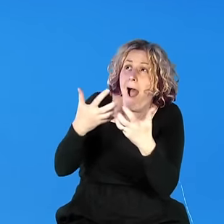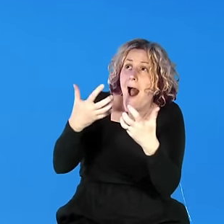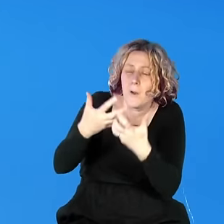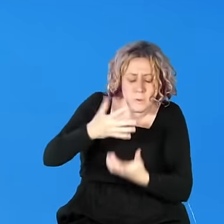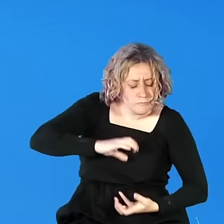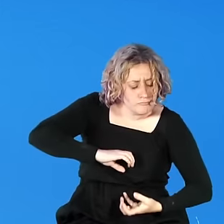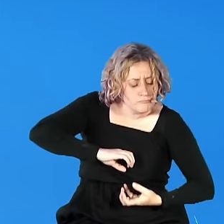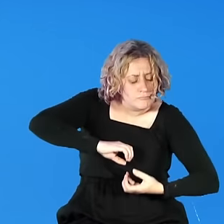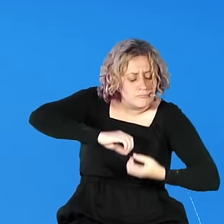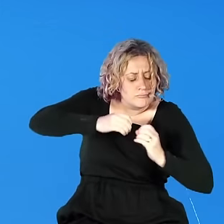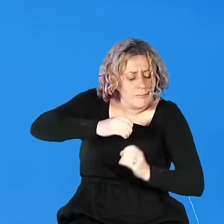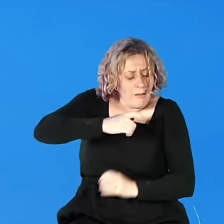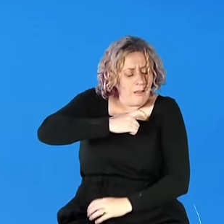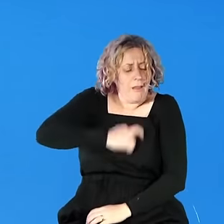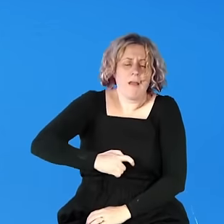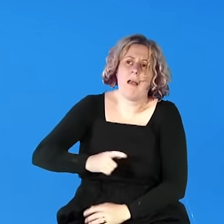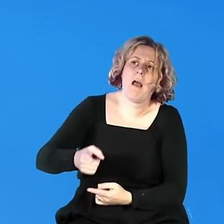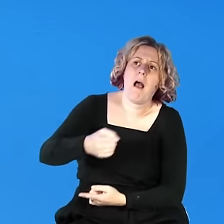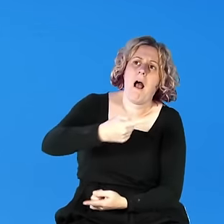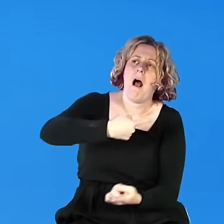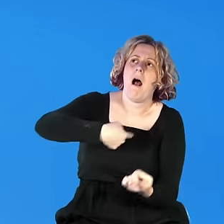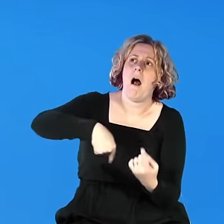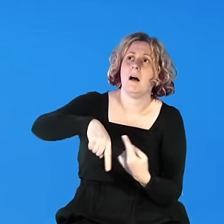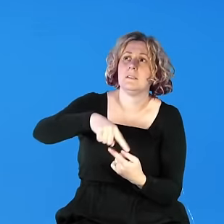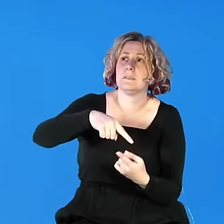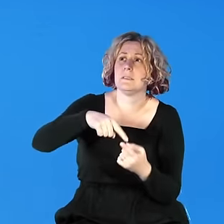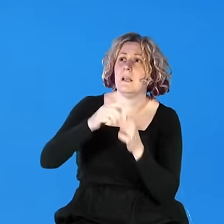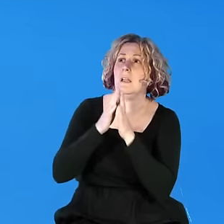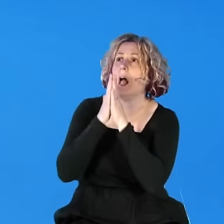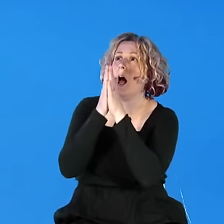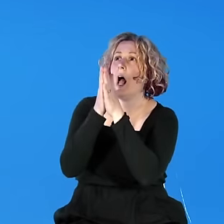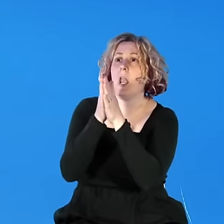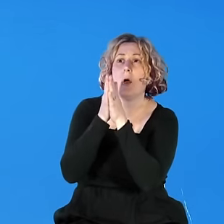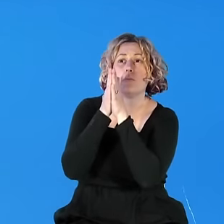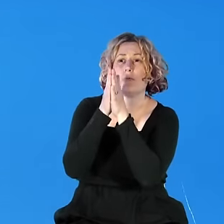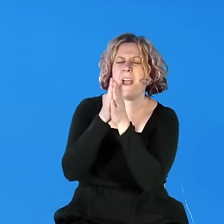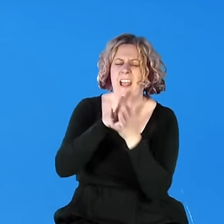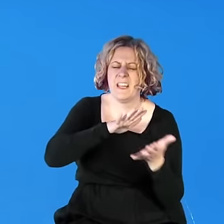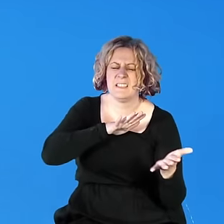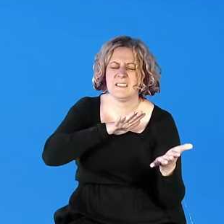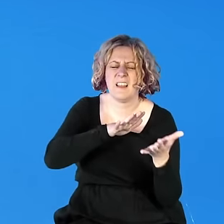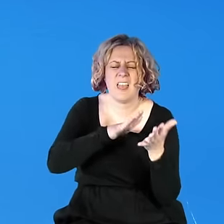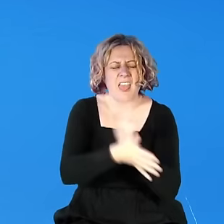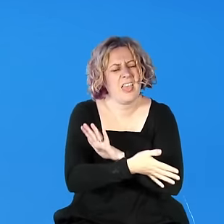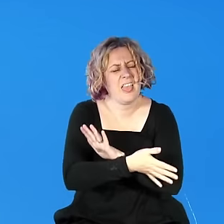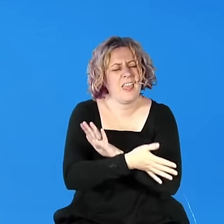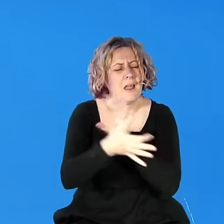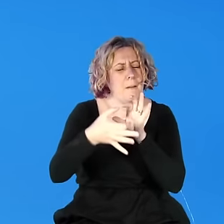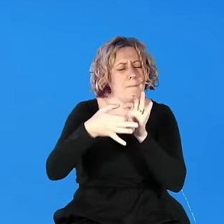And I pray that even in this broken world where we all share in its brokenness in so many ways,